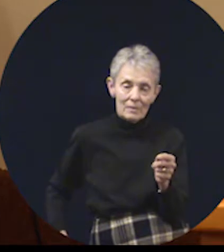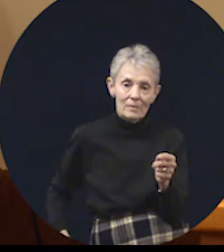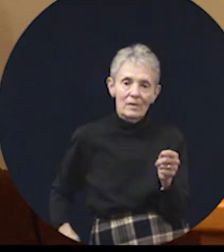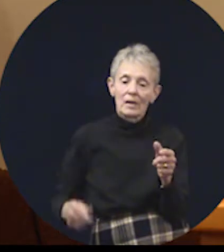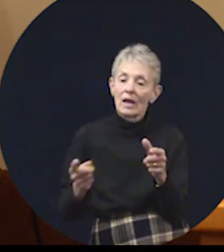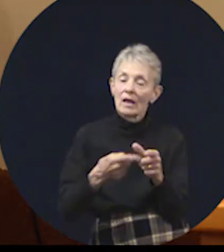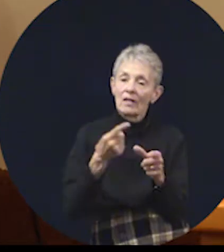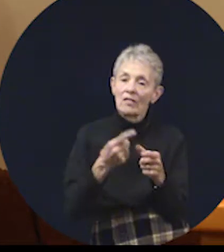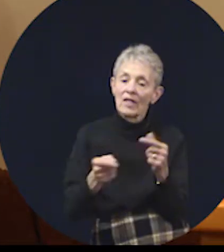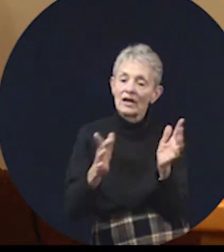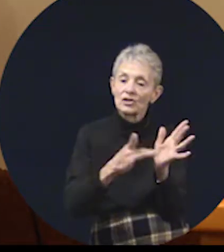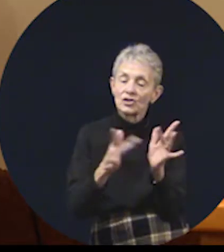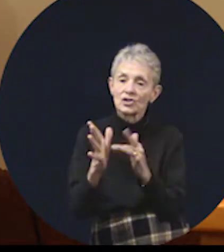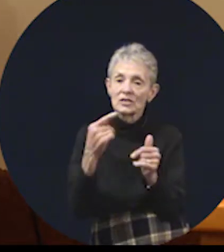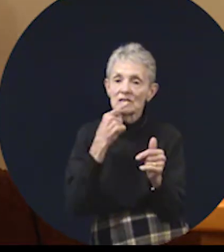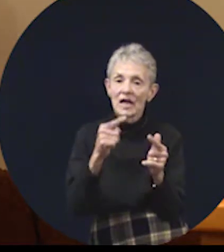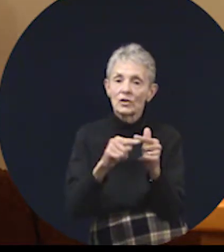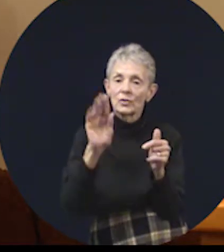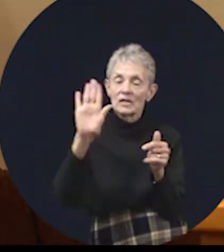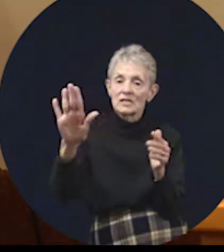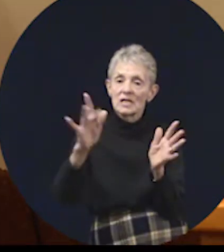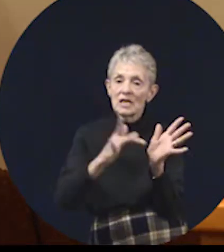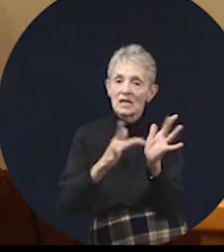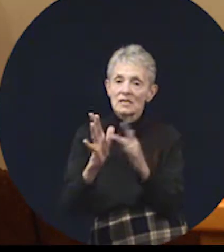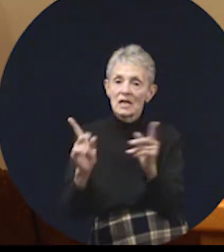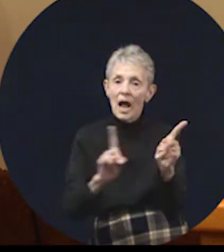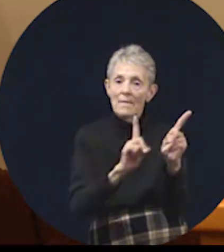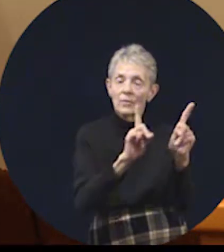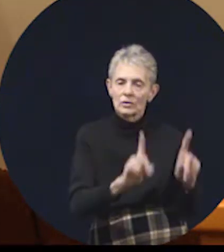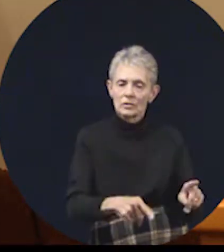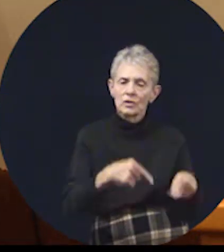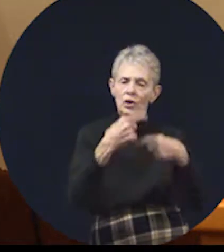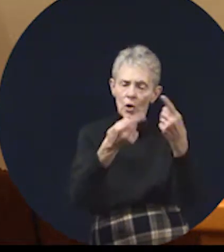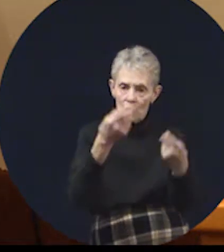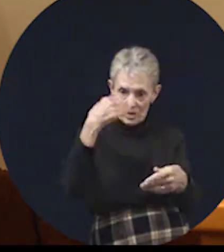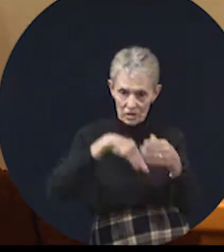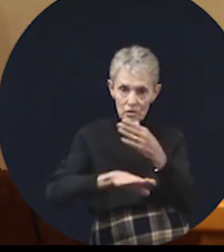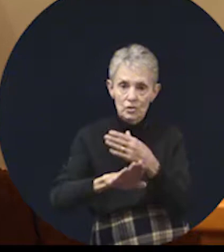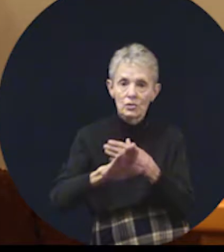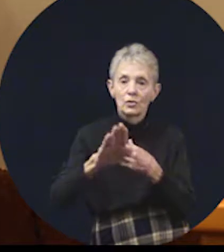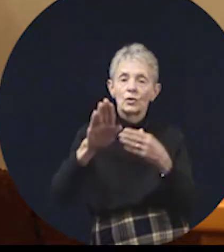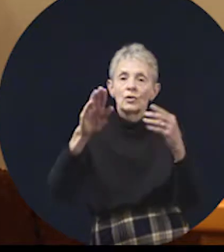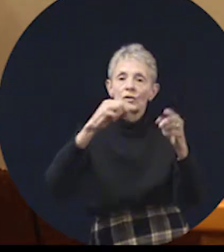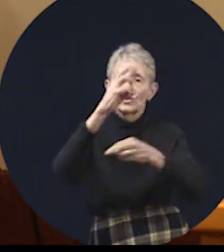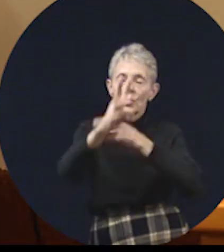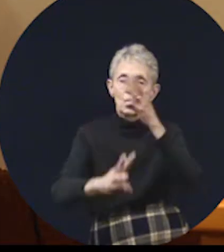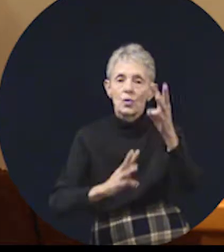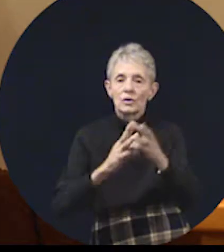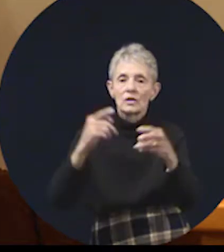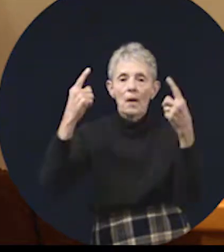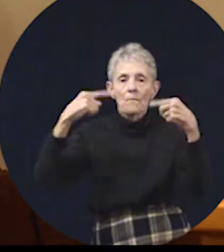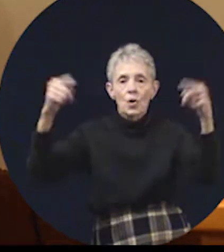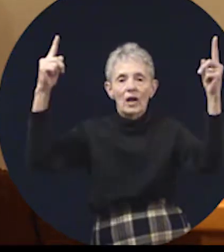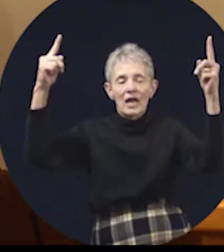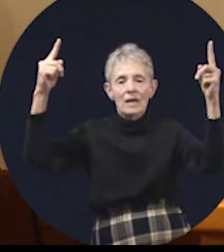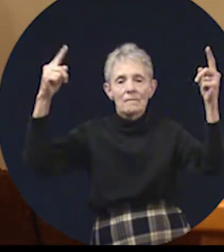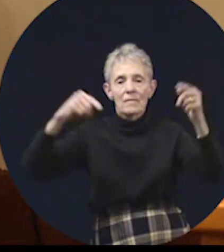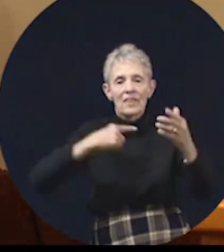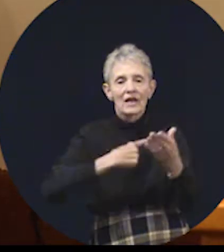Then Jesus said to His disciples, "Go into the whole world and proclaim the gospel to every